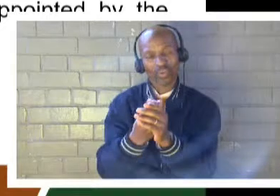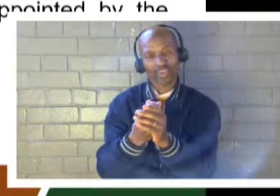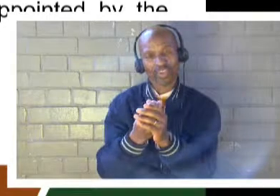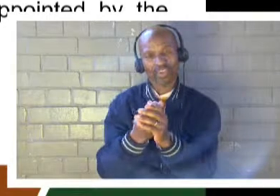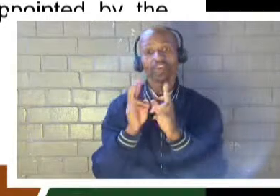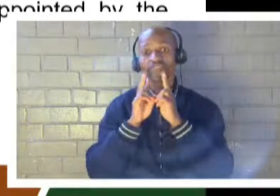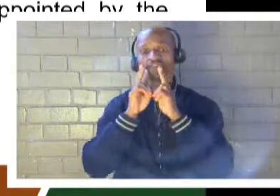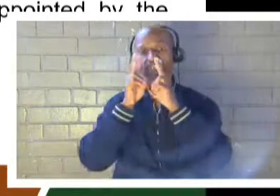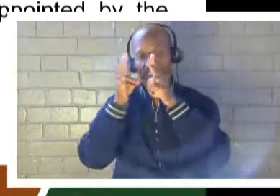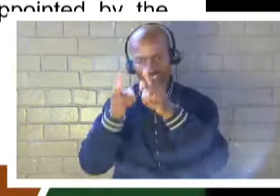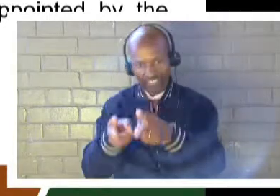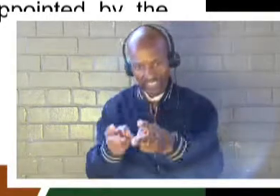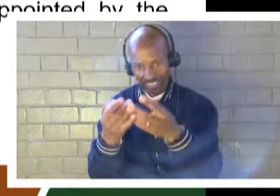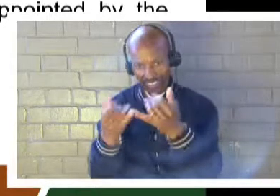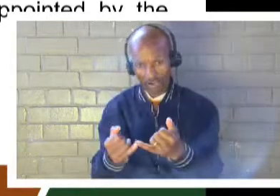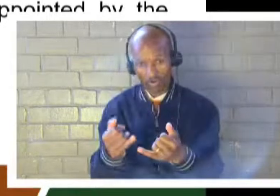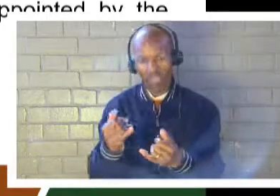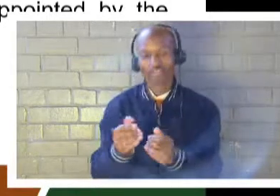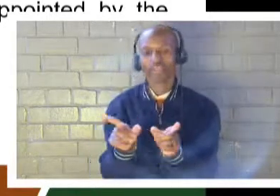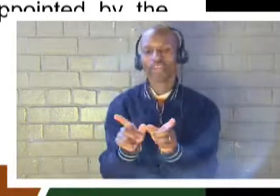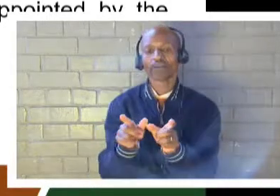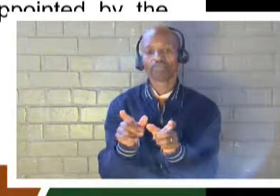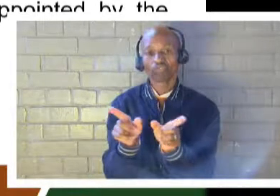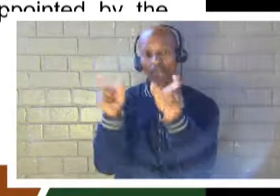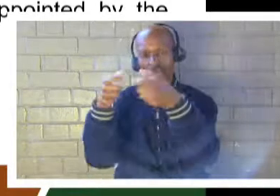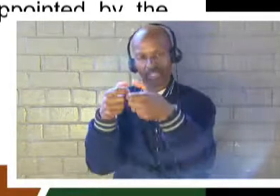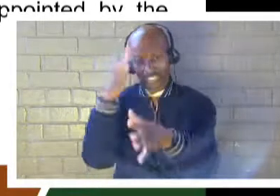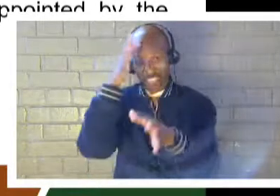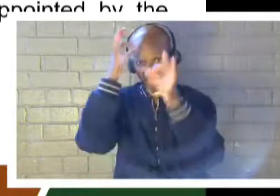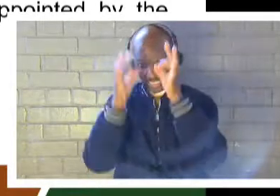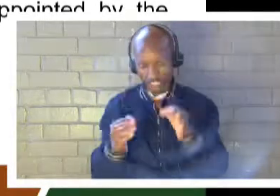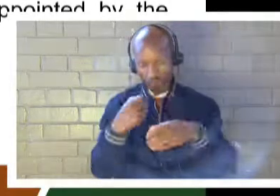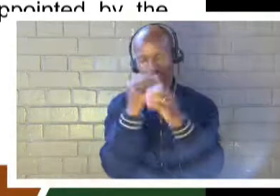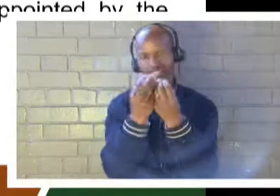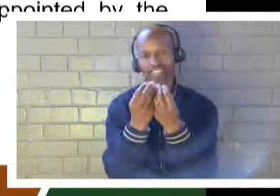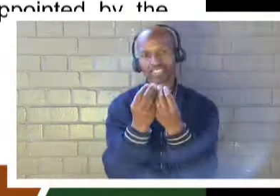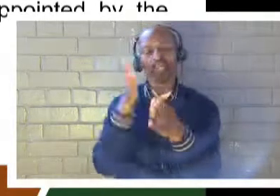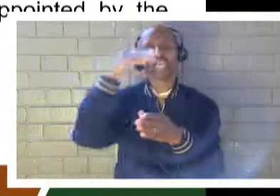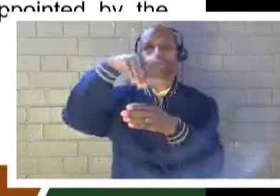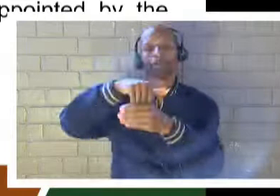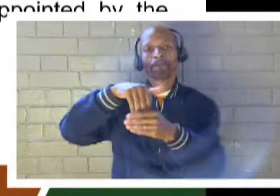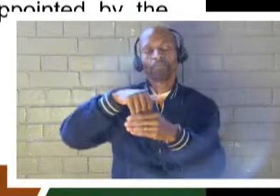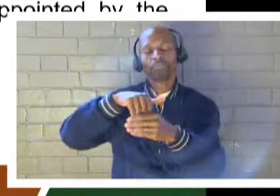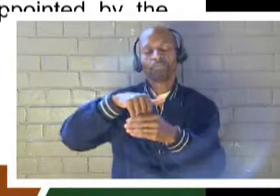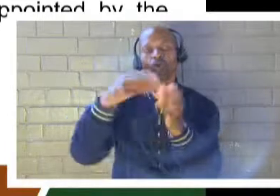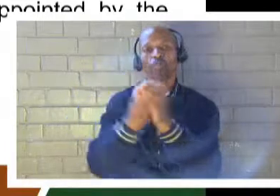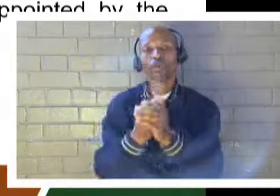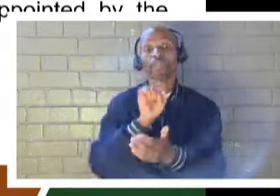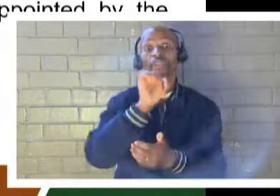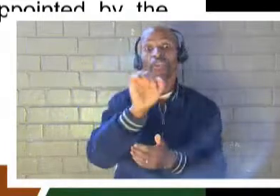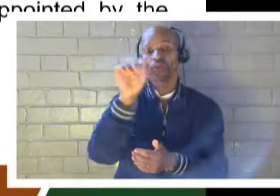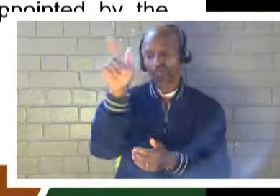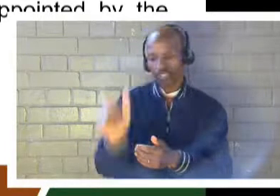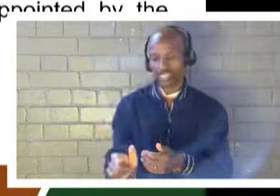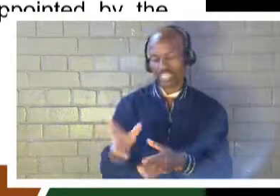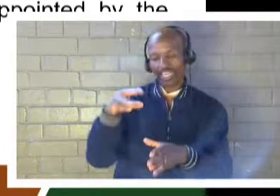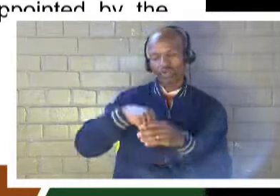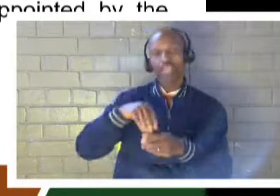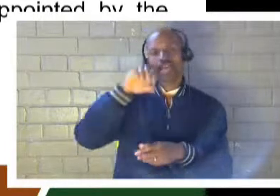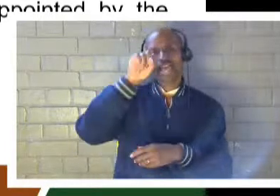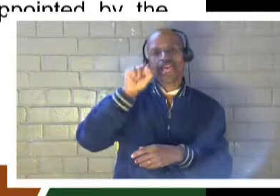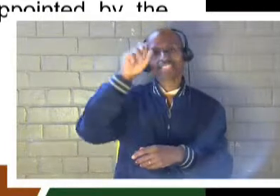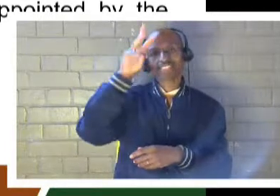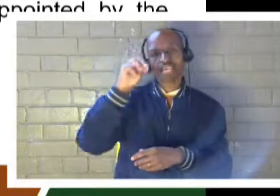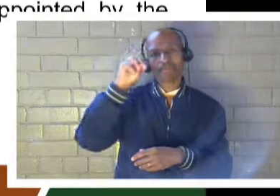visit, the committee then decided to carry out stakeholder engagement with you guys, including the